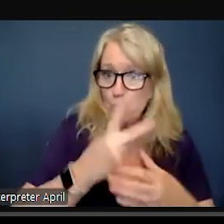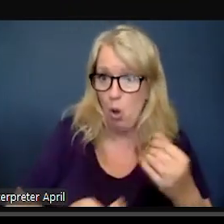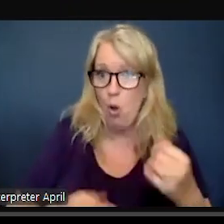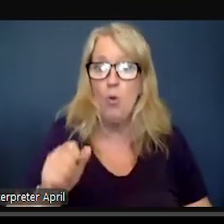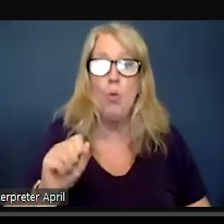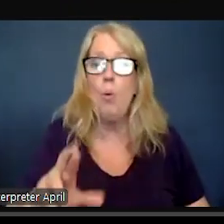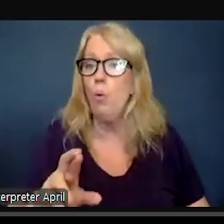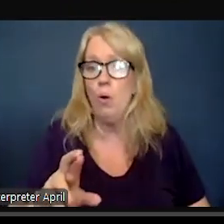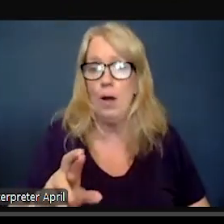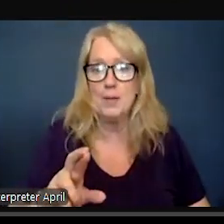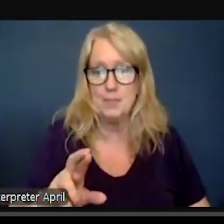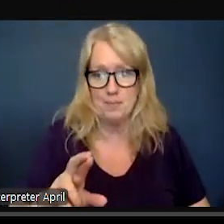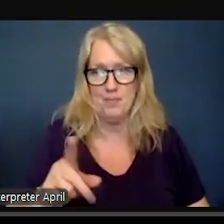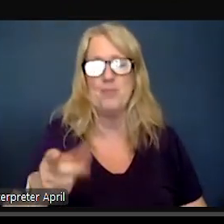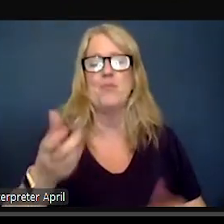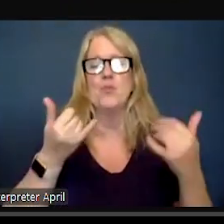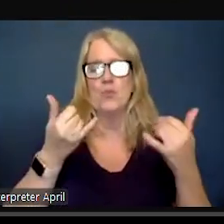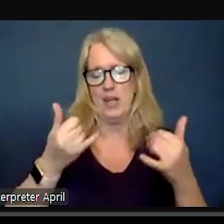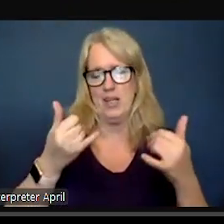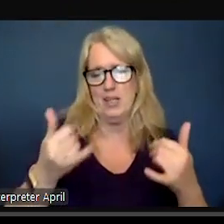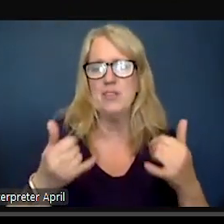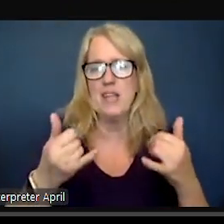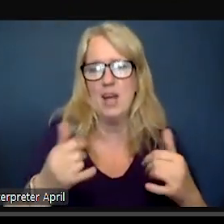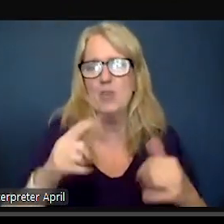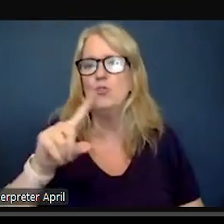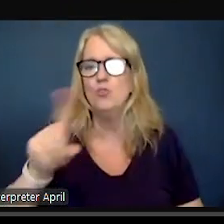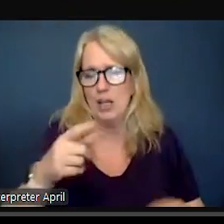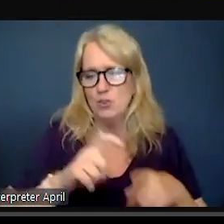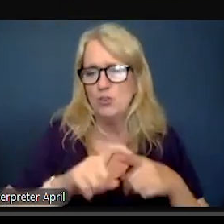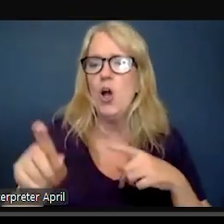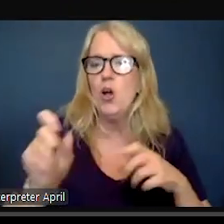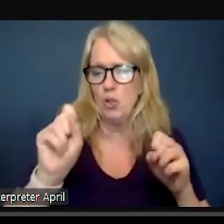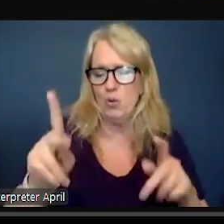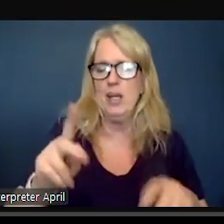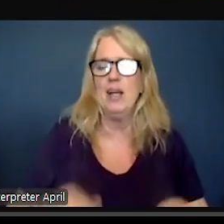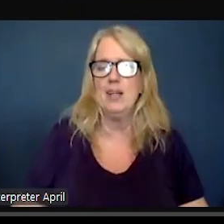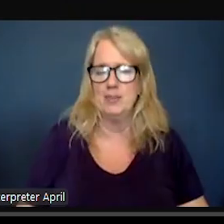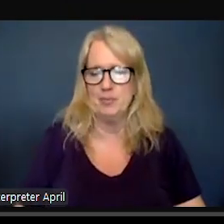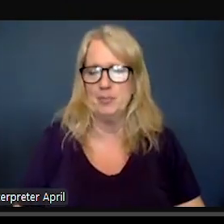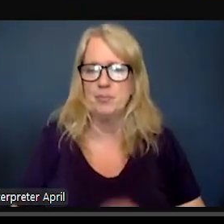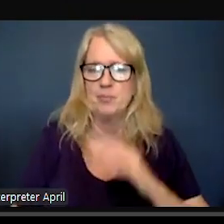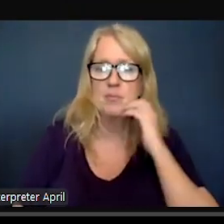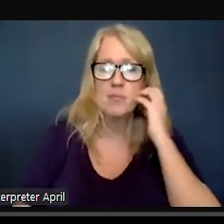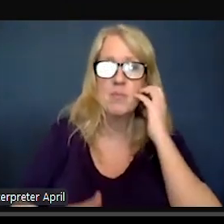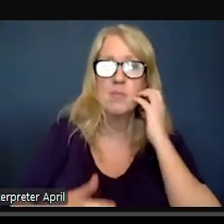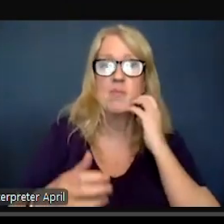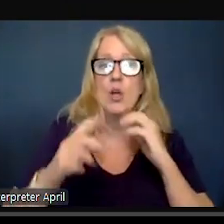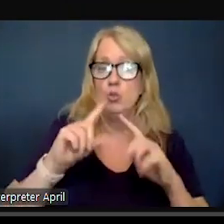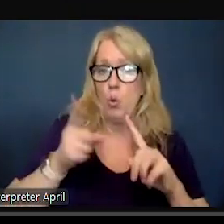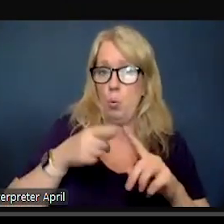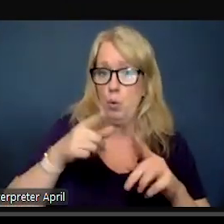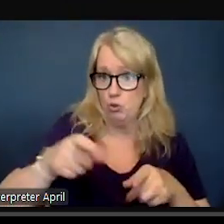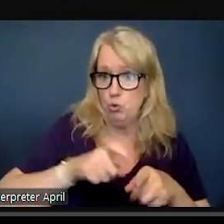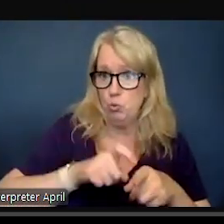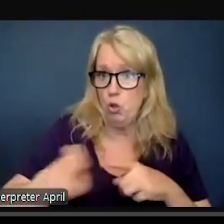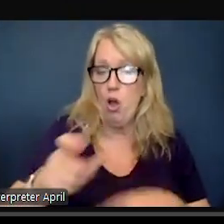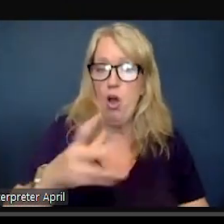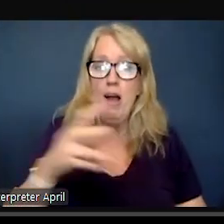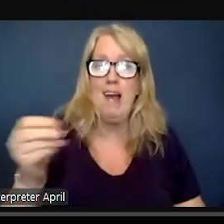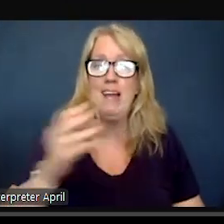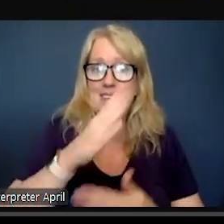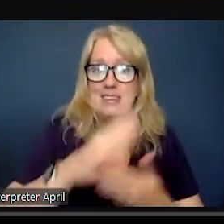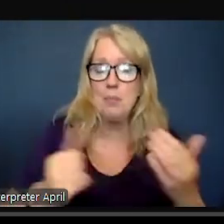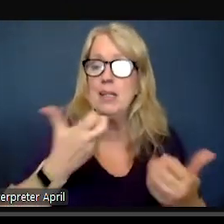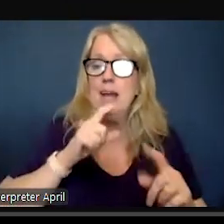or? As of now, just calls. Okay. So when you call and